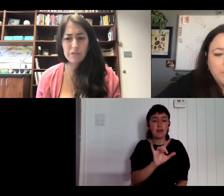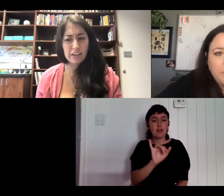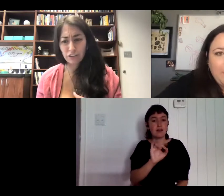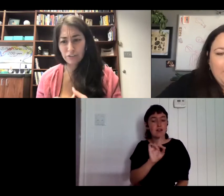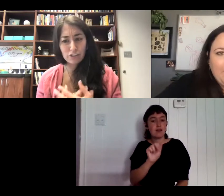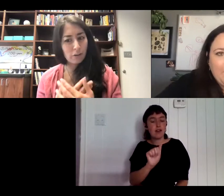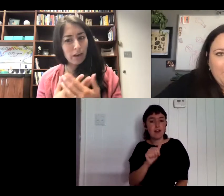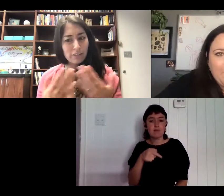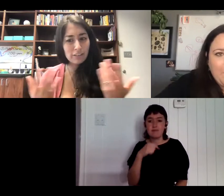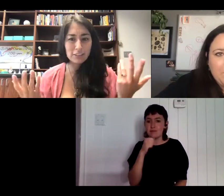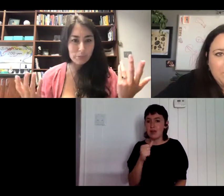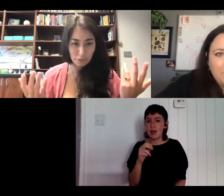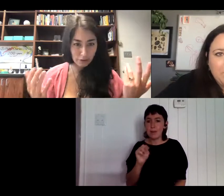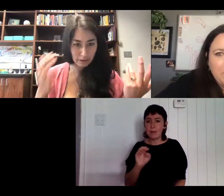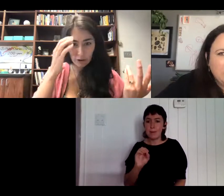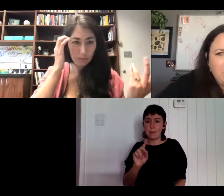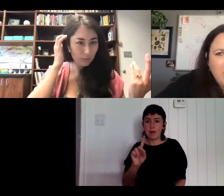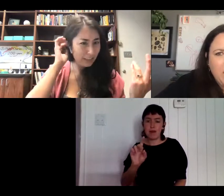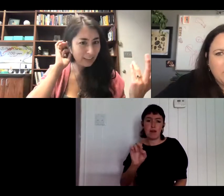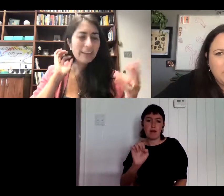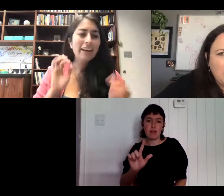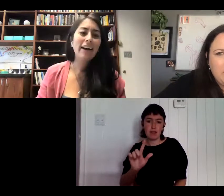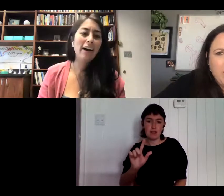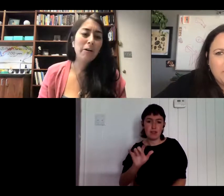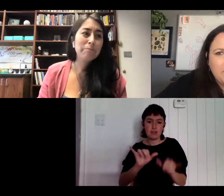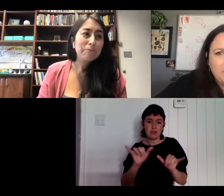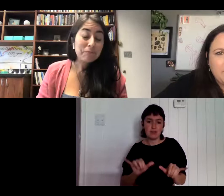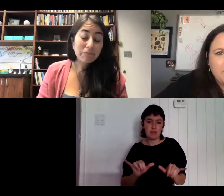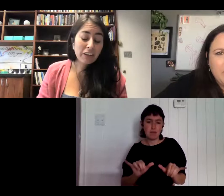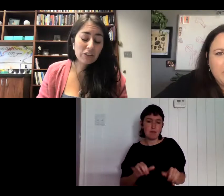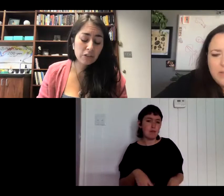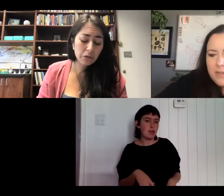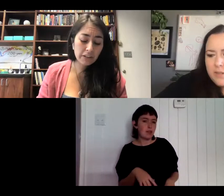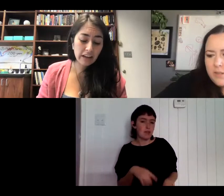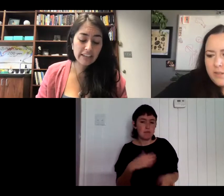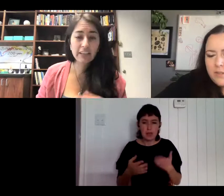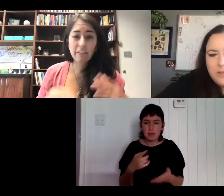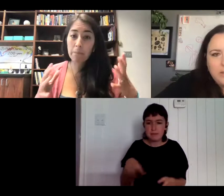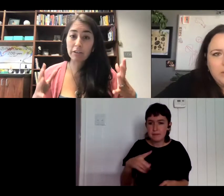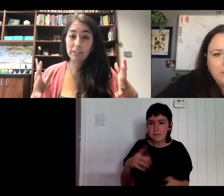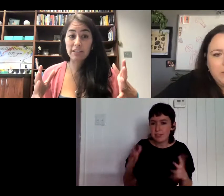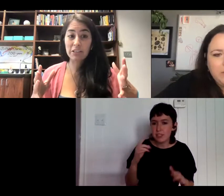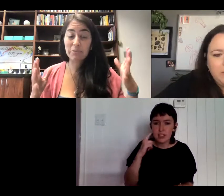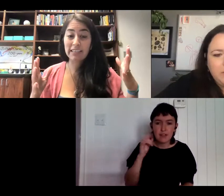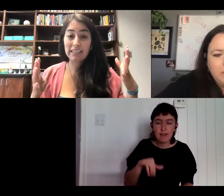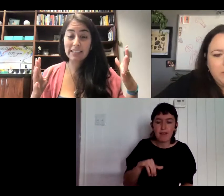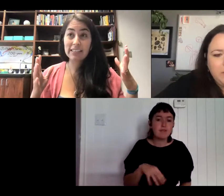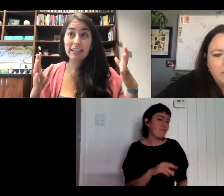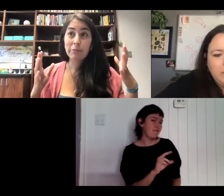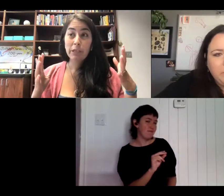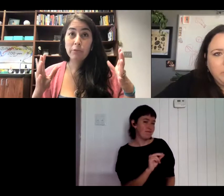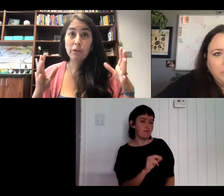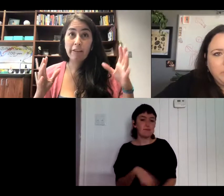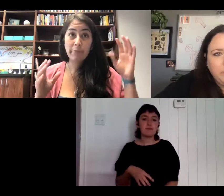have, you guys heard of the term model system before, hopefully. Um, so the idea of a model system is